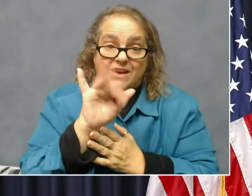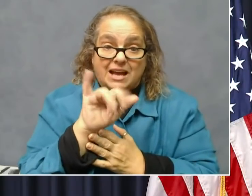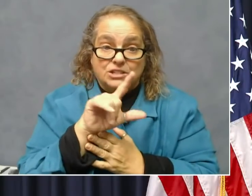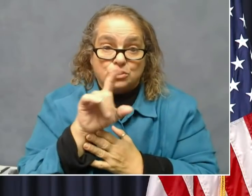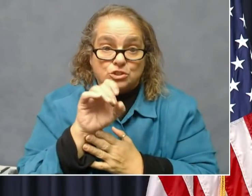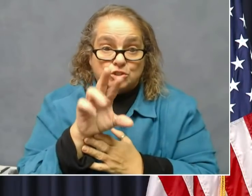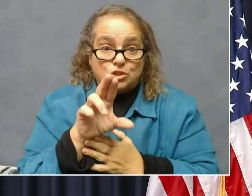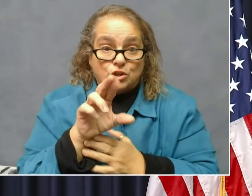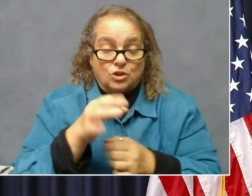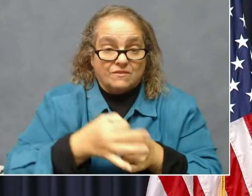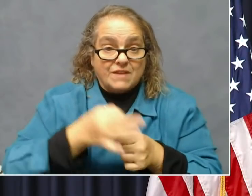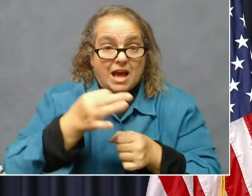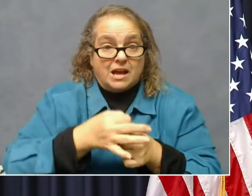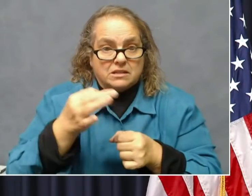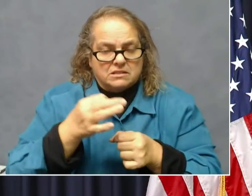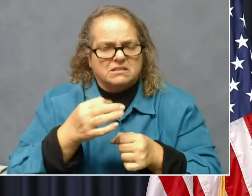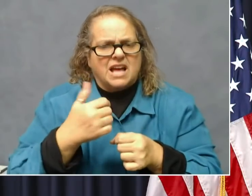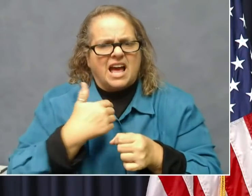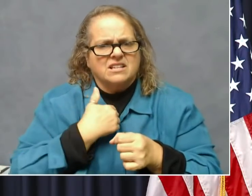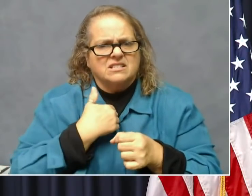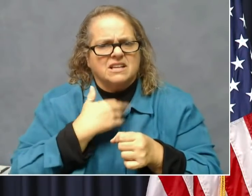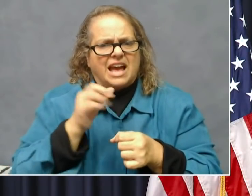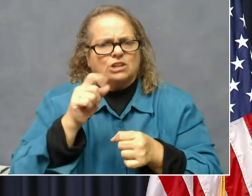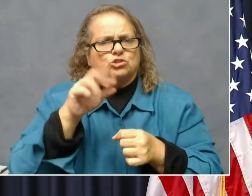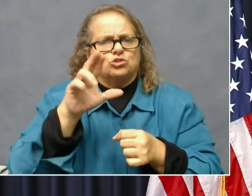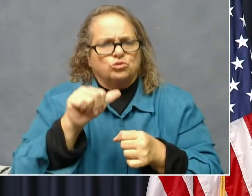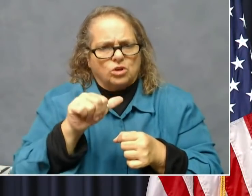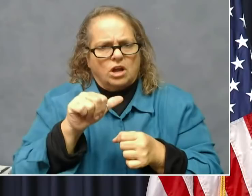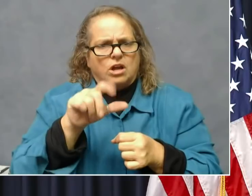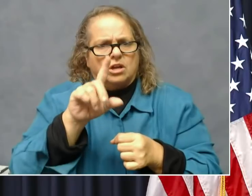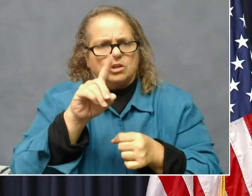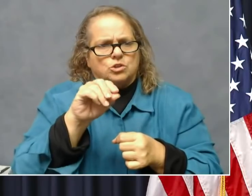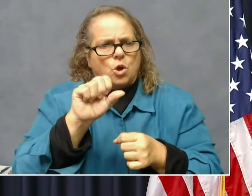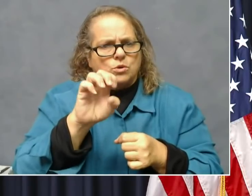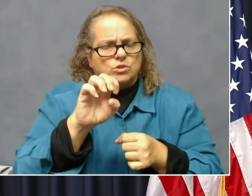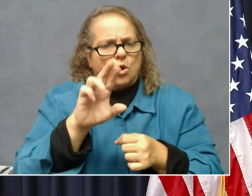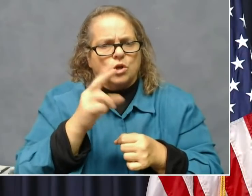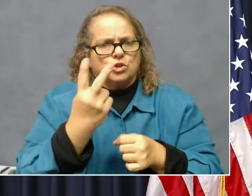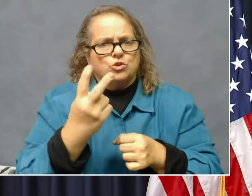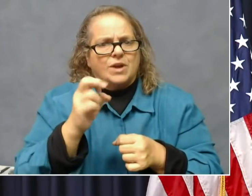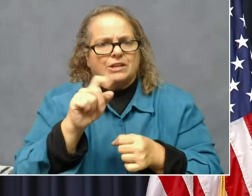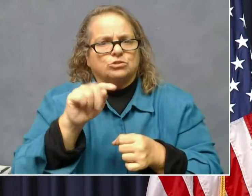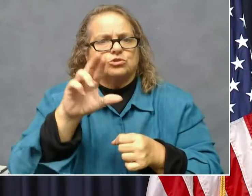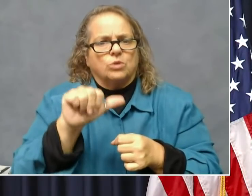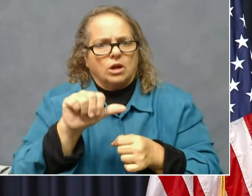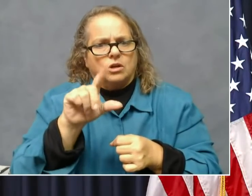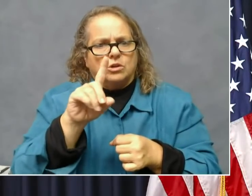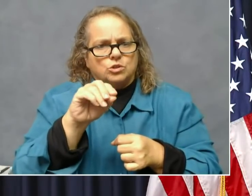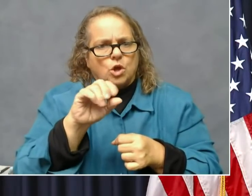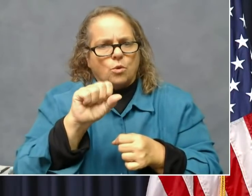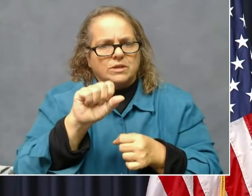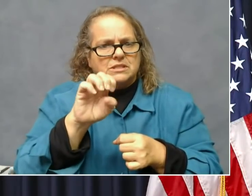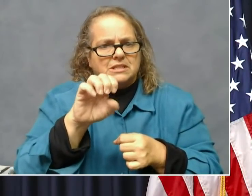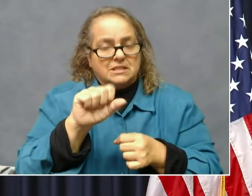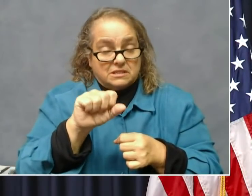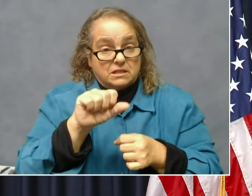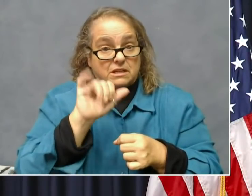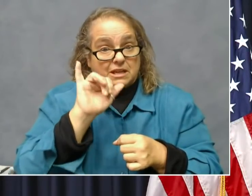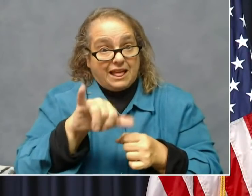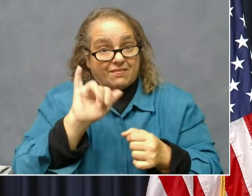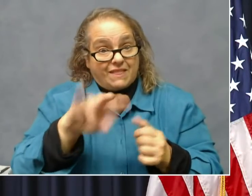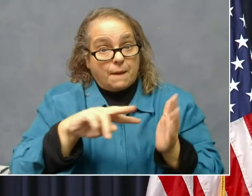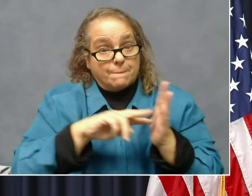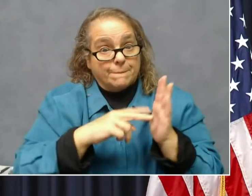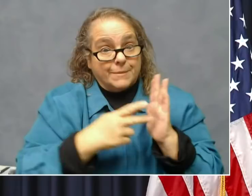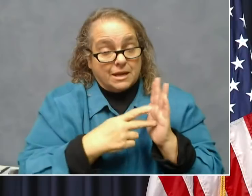that something that you're hearing from hospitals around Kentucky? And could that mean that there are more than the 38,000 doses in this initial